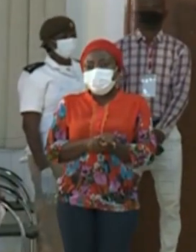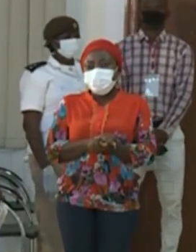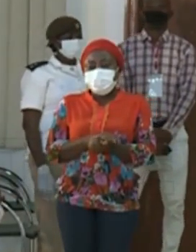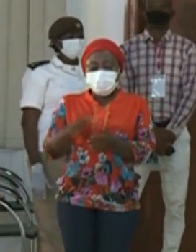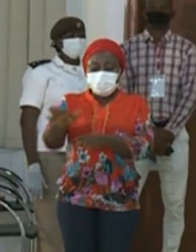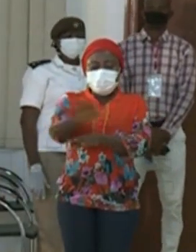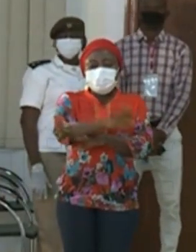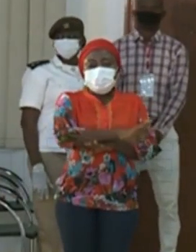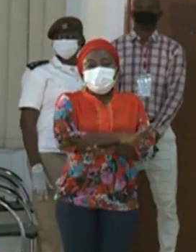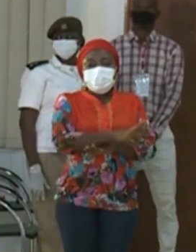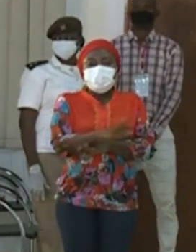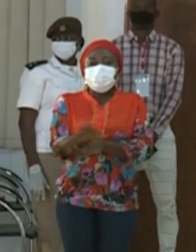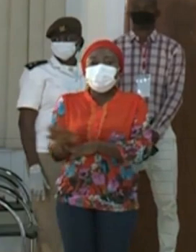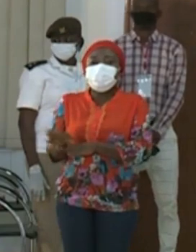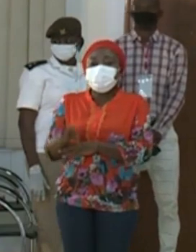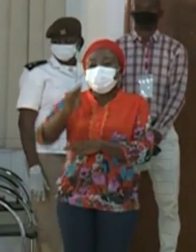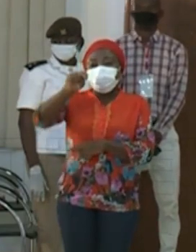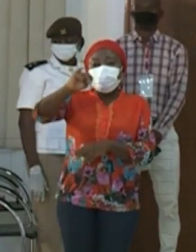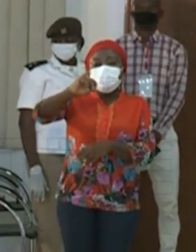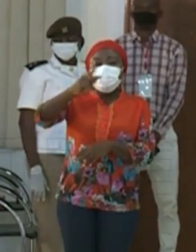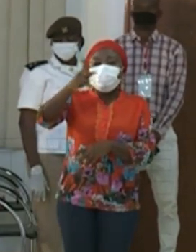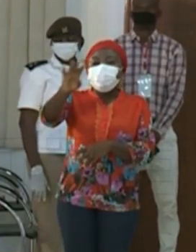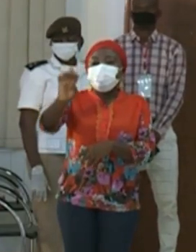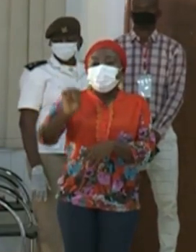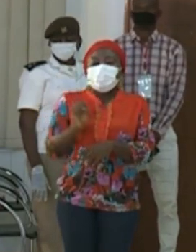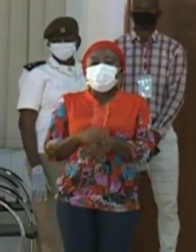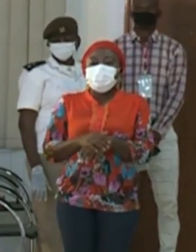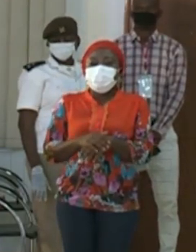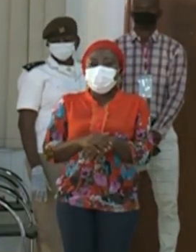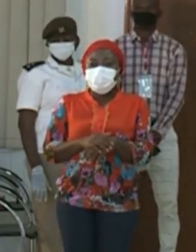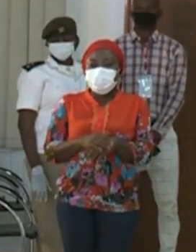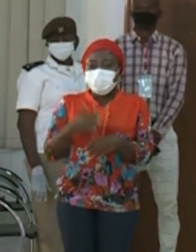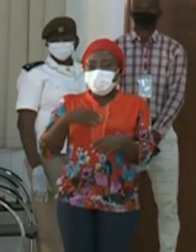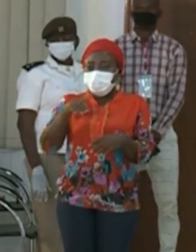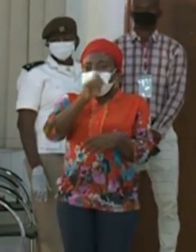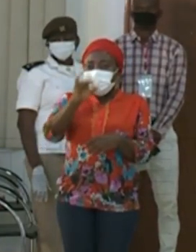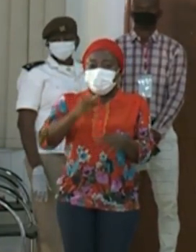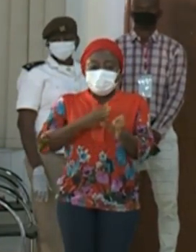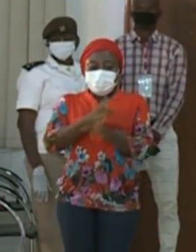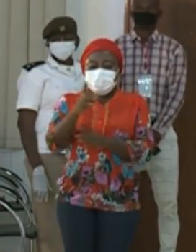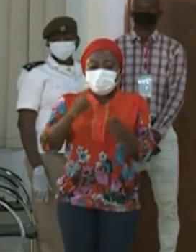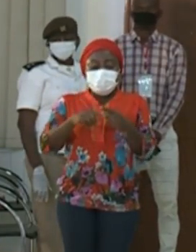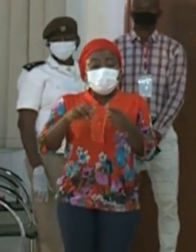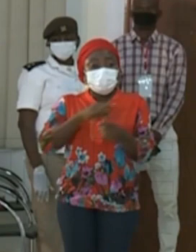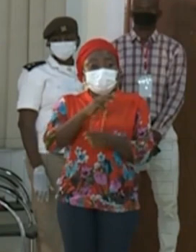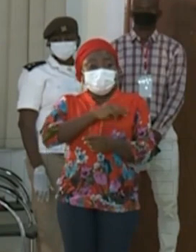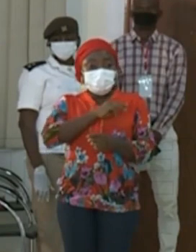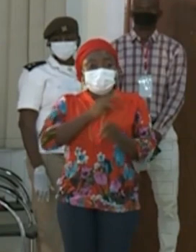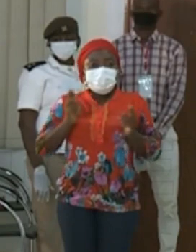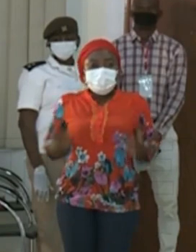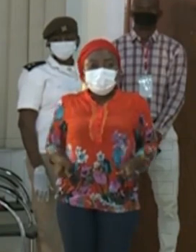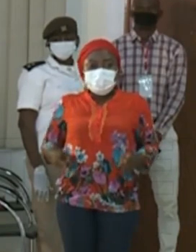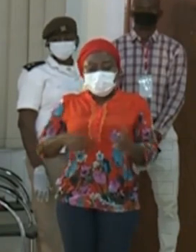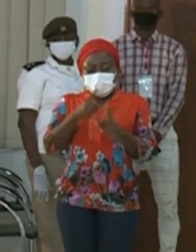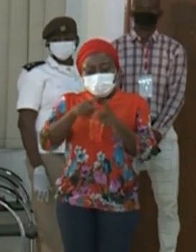Good evening. My name is Nike Adebowale. I report for Premium Times. So my question is for the Minister of Health. So at the beginning of this month,